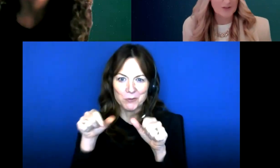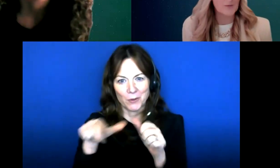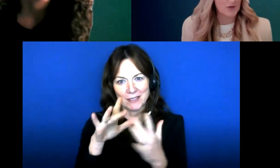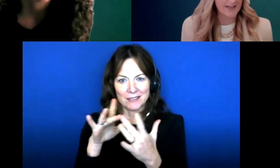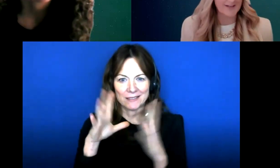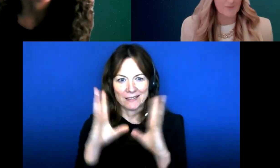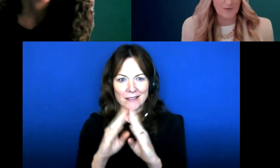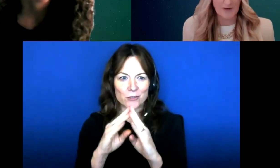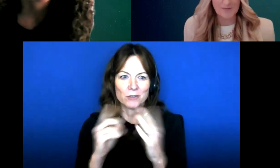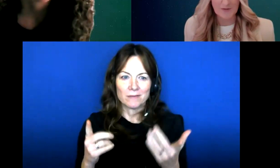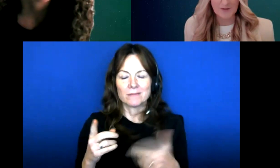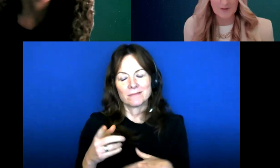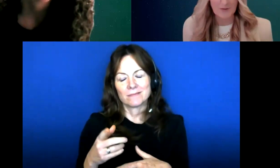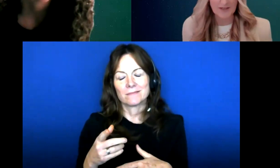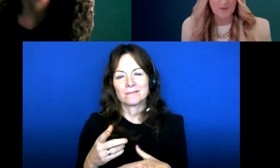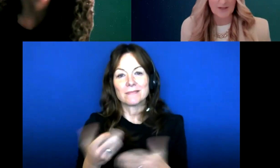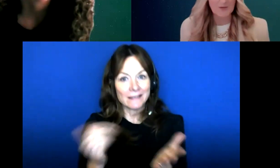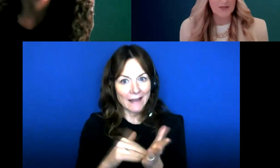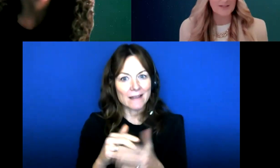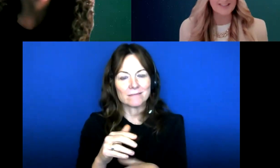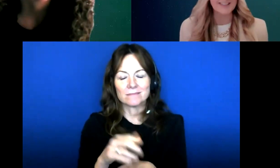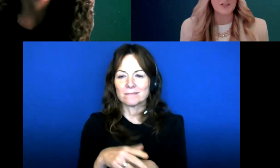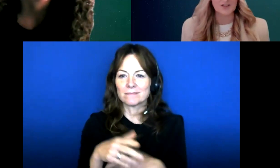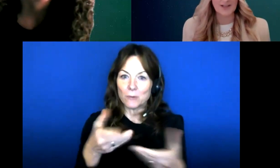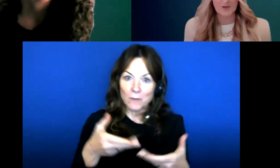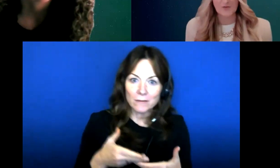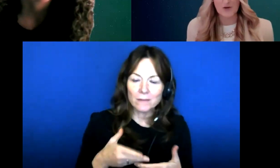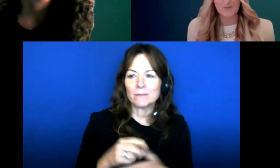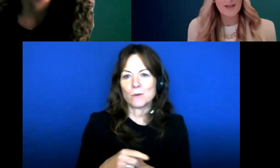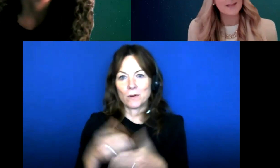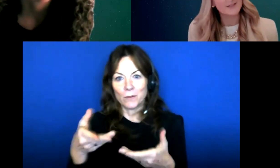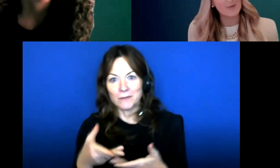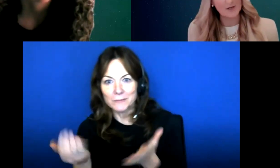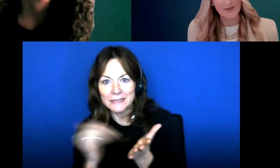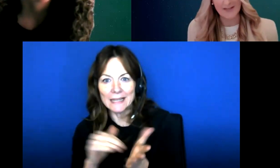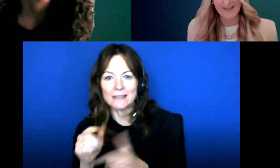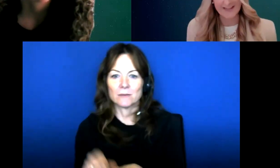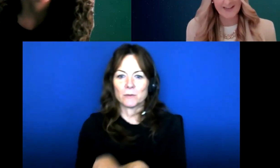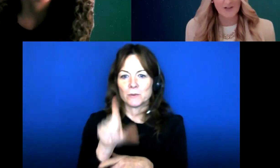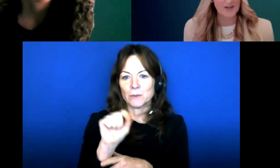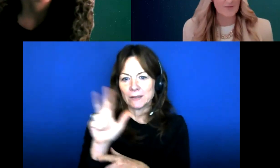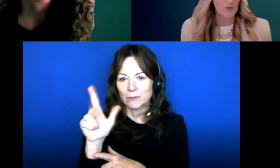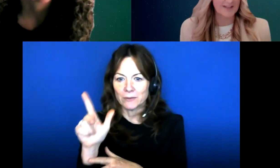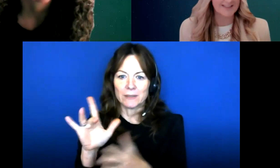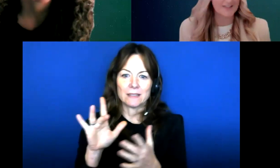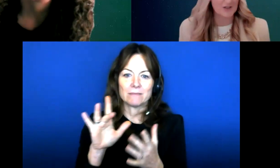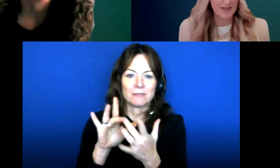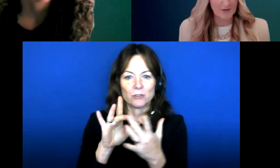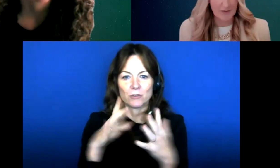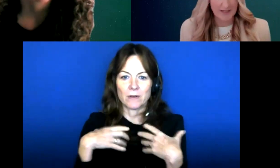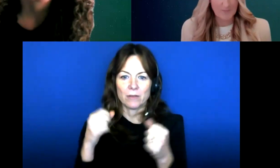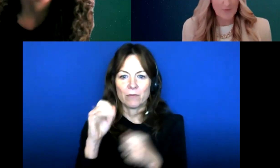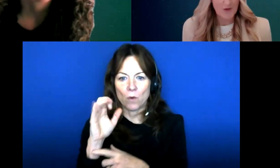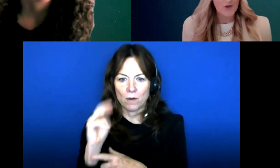to welcome or again re-welcome you to the 2023 BC Digital Health Forum inspired by Canada Health InfoWay's Digital